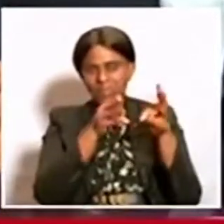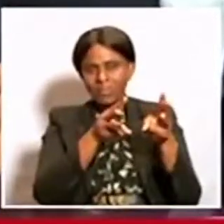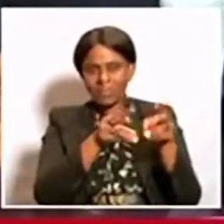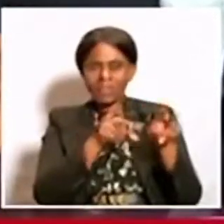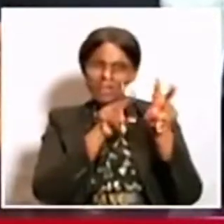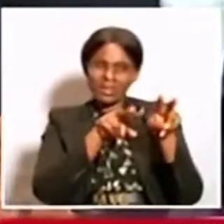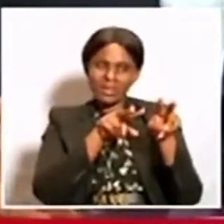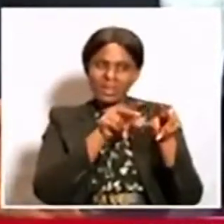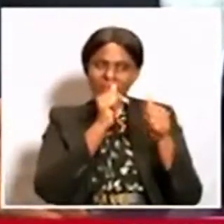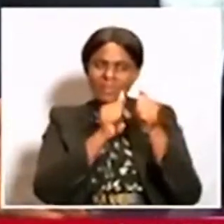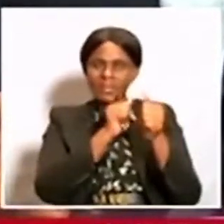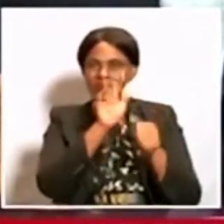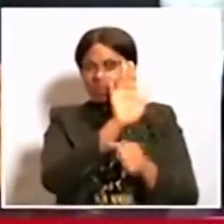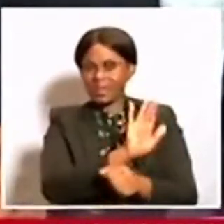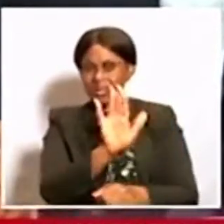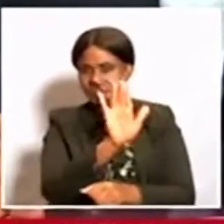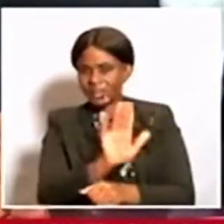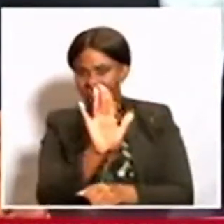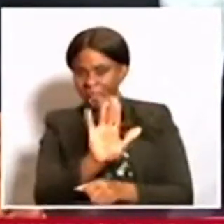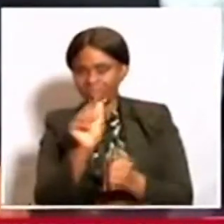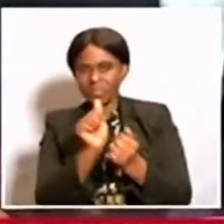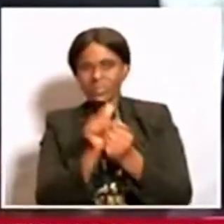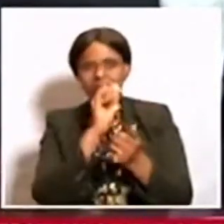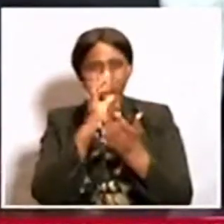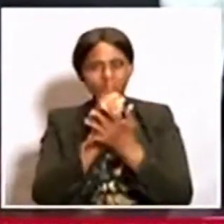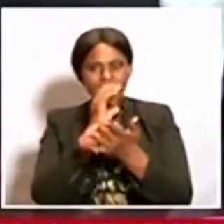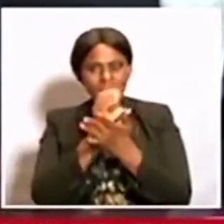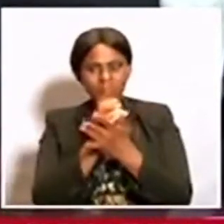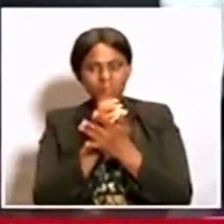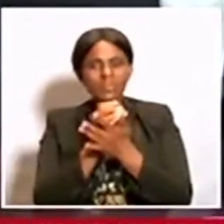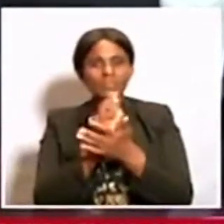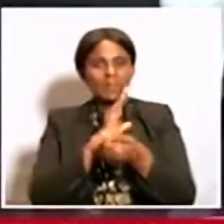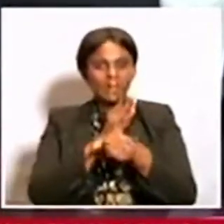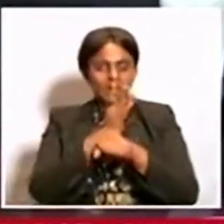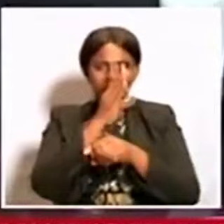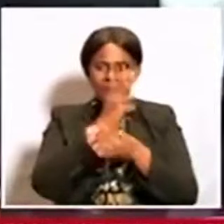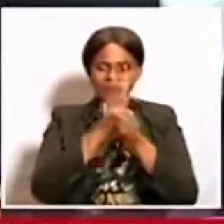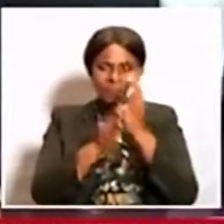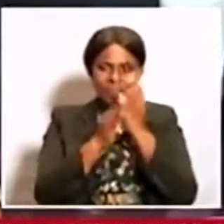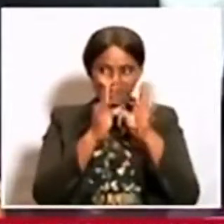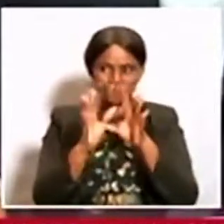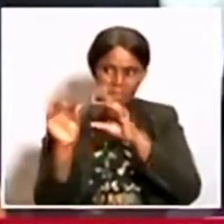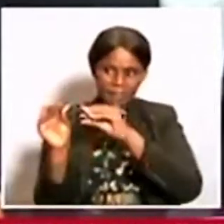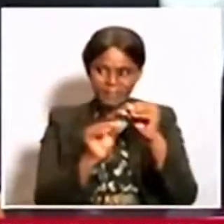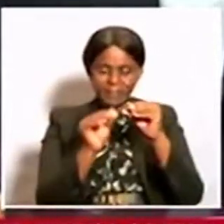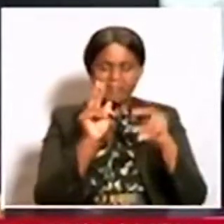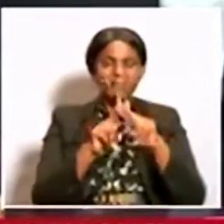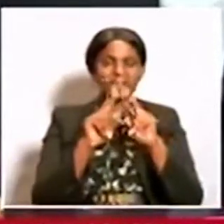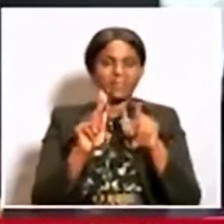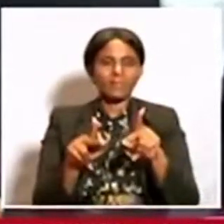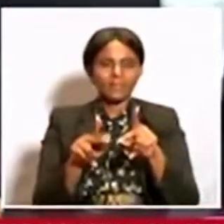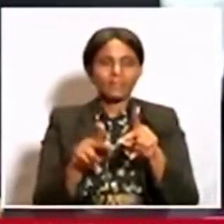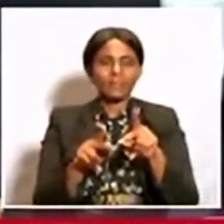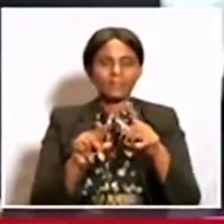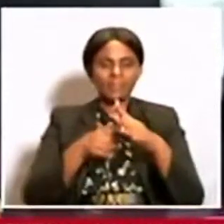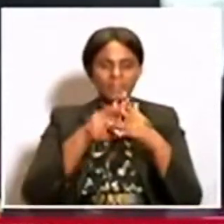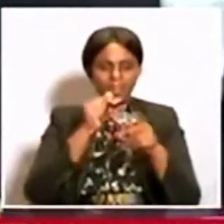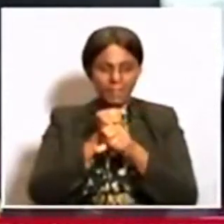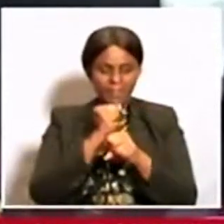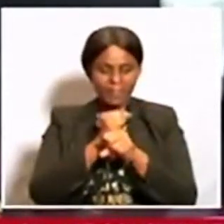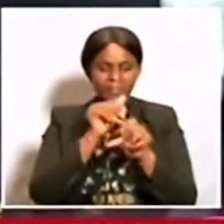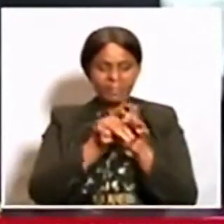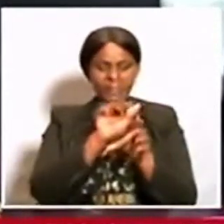looking, because they plastered it with cement. So when the contractor moved on site, Chair, when he started working